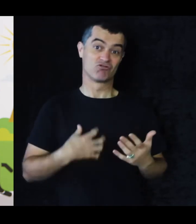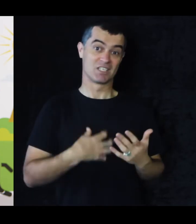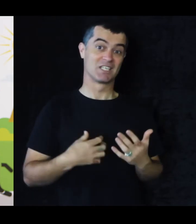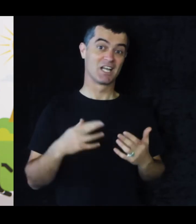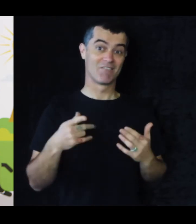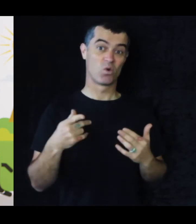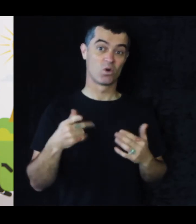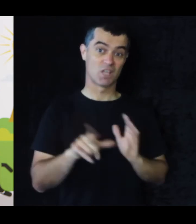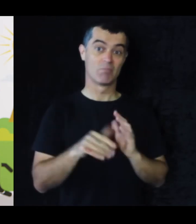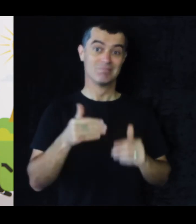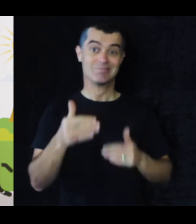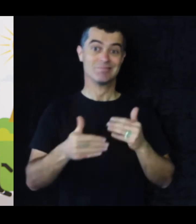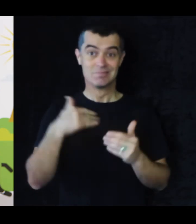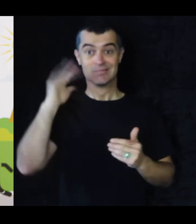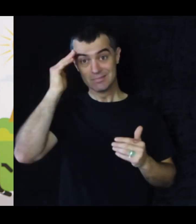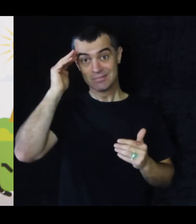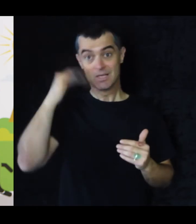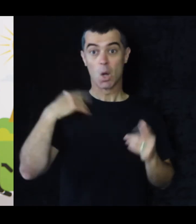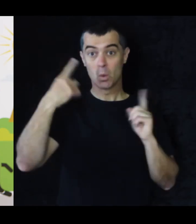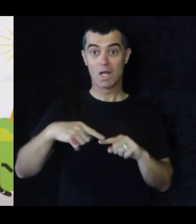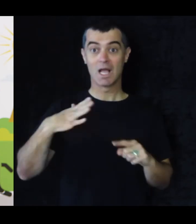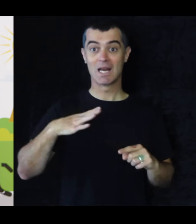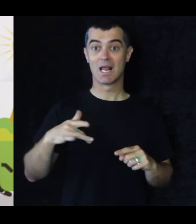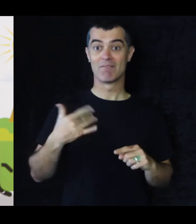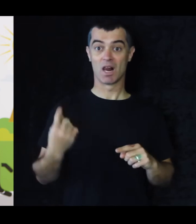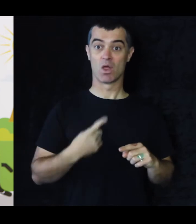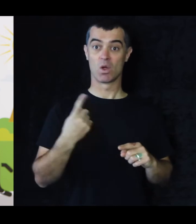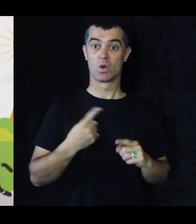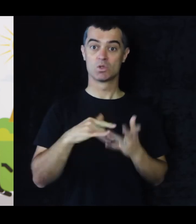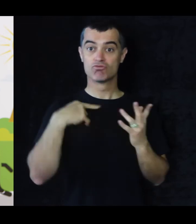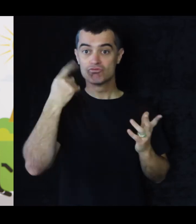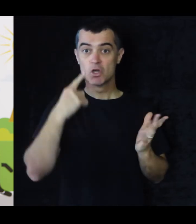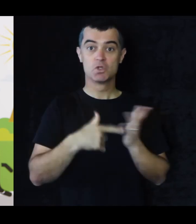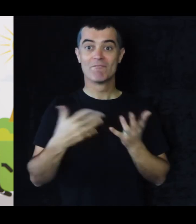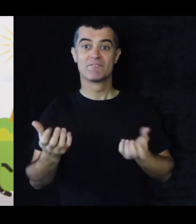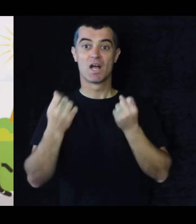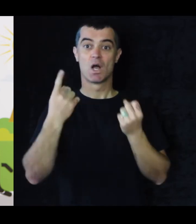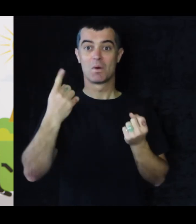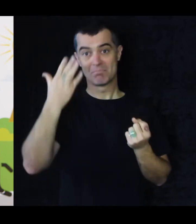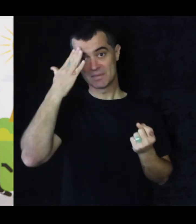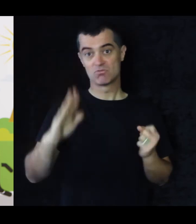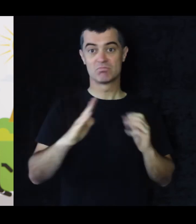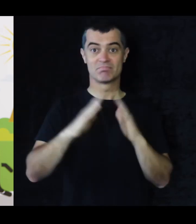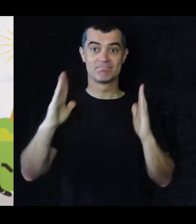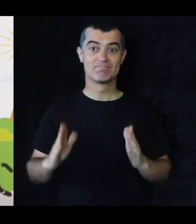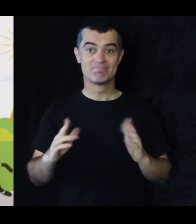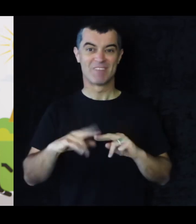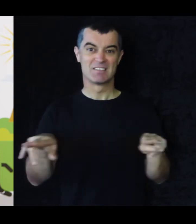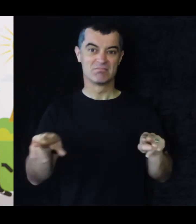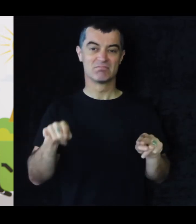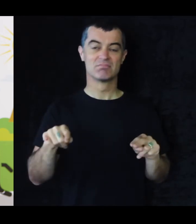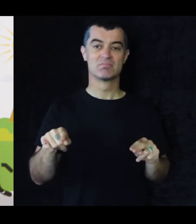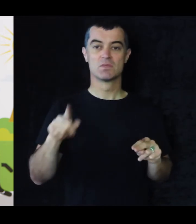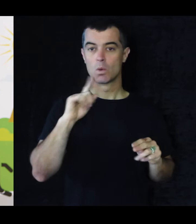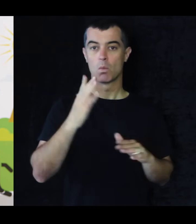frustrating for a period of time when I had worked out that I needed to live by myself. So I was trying to find a one-bedroom flat that